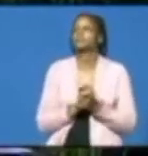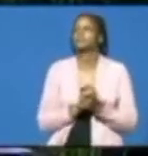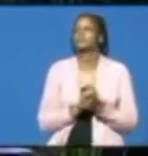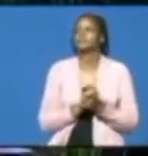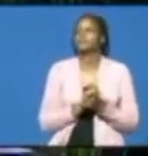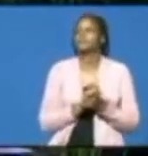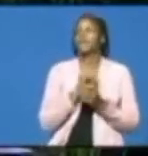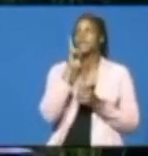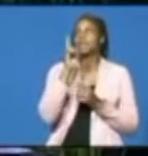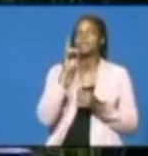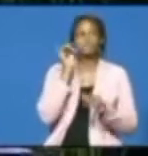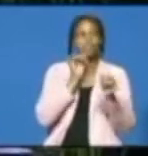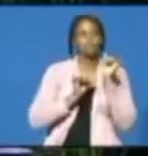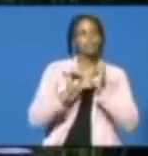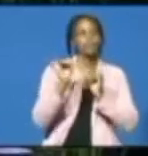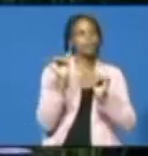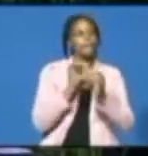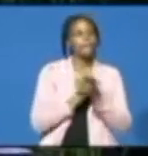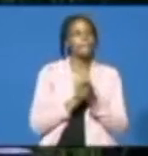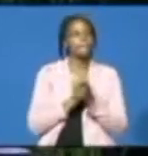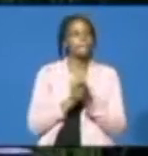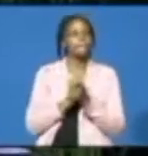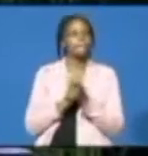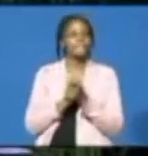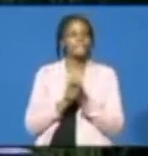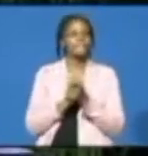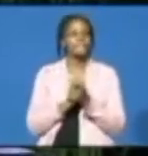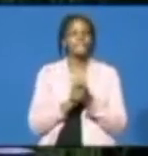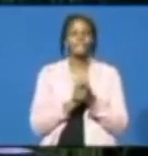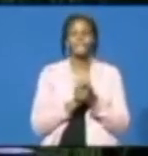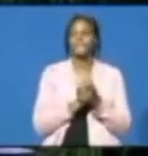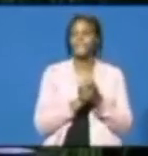He is eternal. So